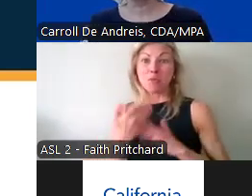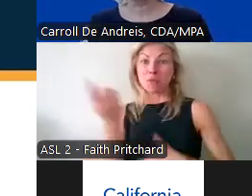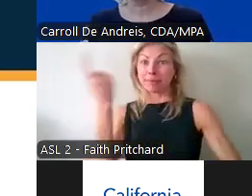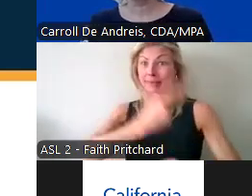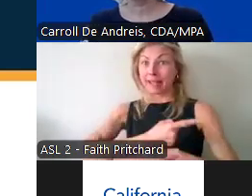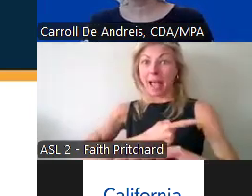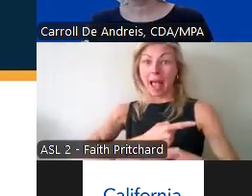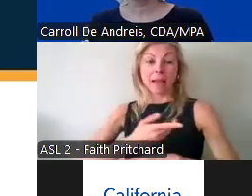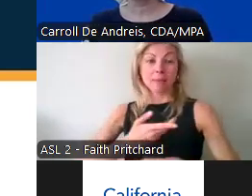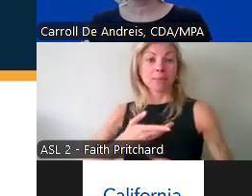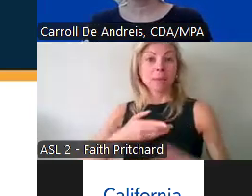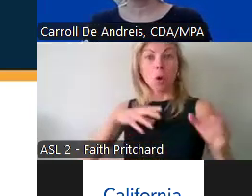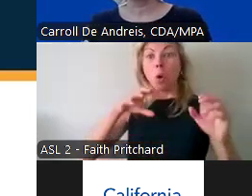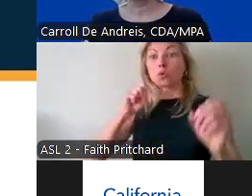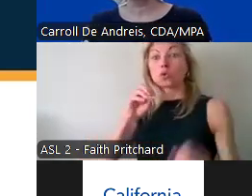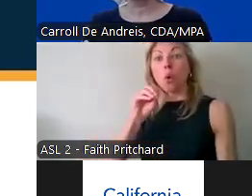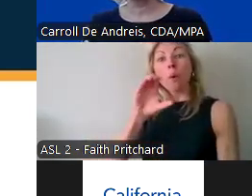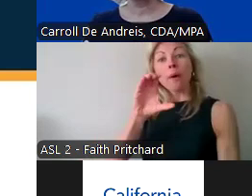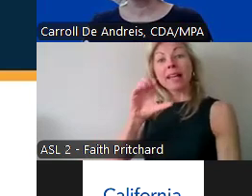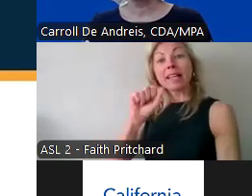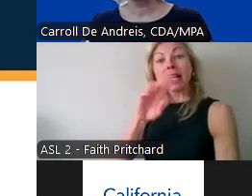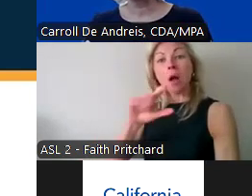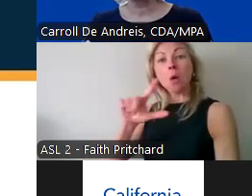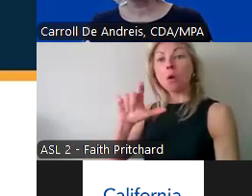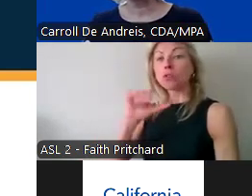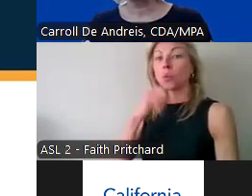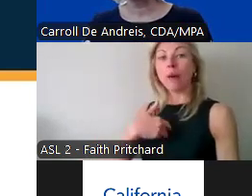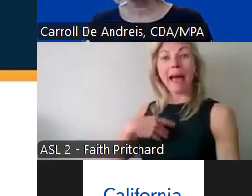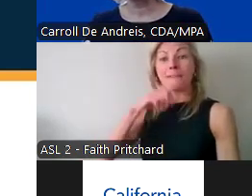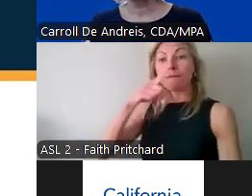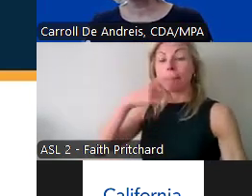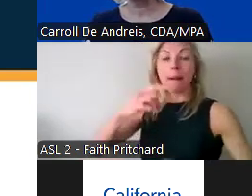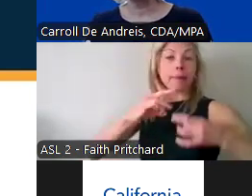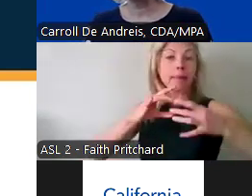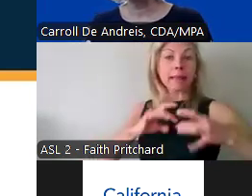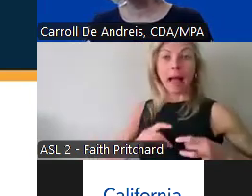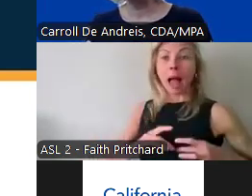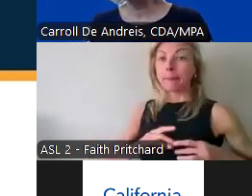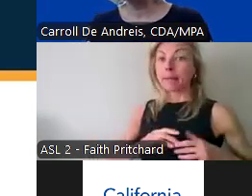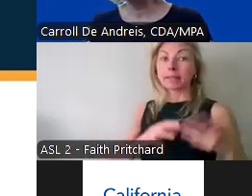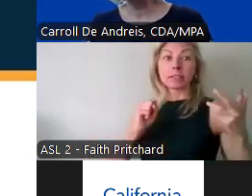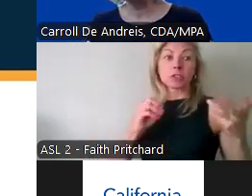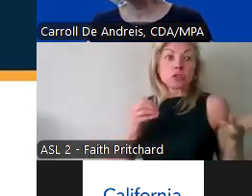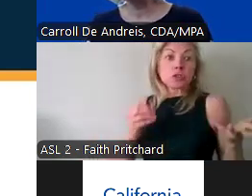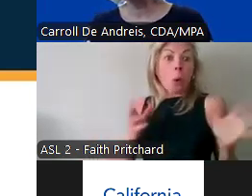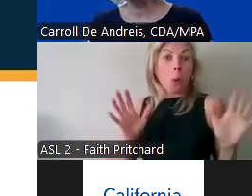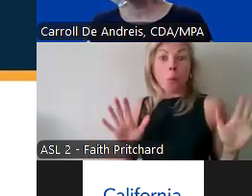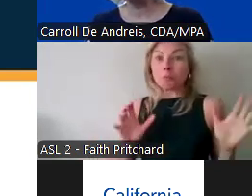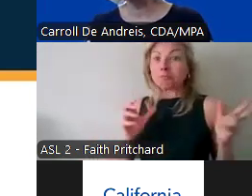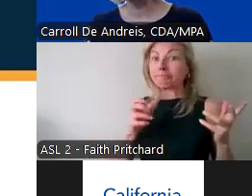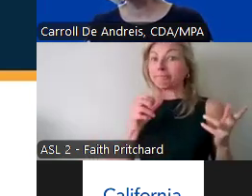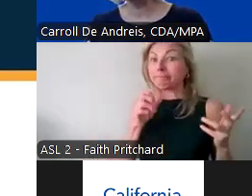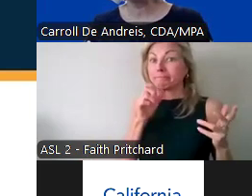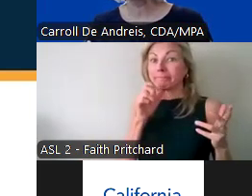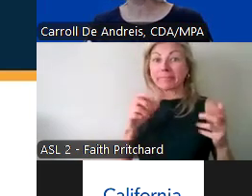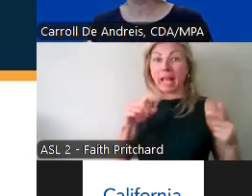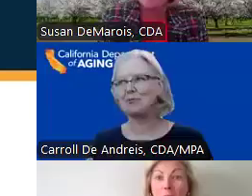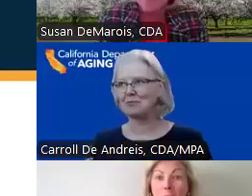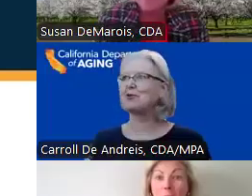So Carol, it looks like we don't have any more public comments and there's no harm in ending a meeting early. So I will